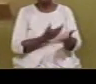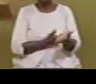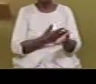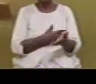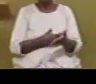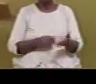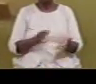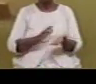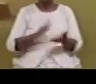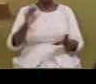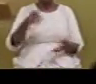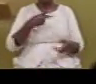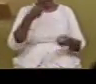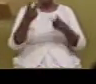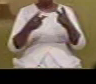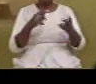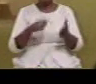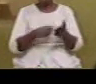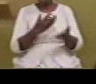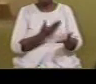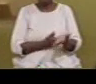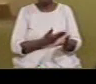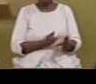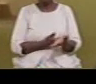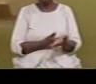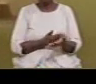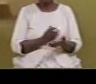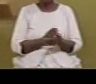glorious visitation this very day.